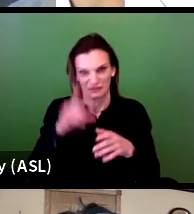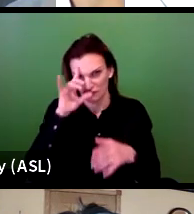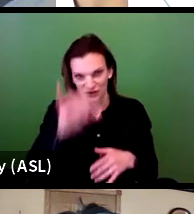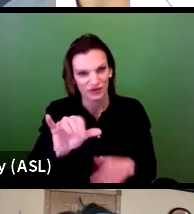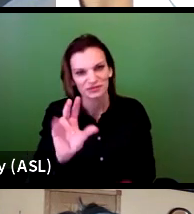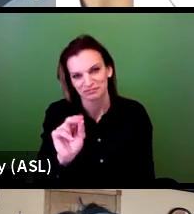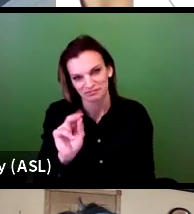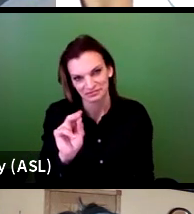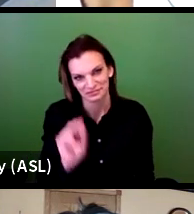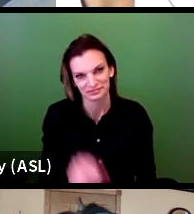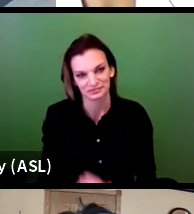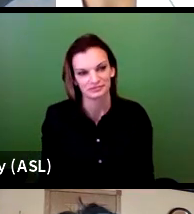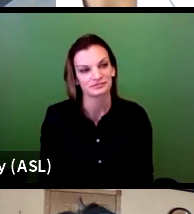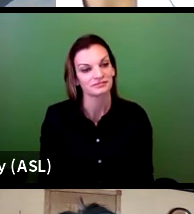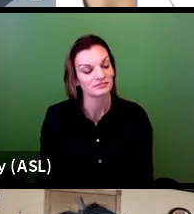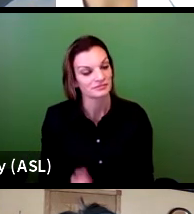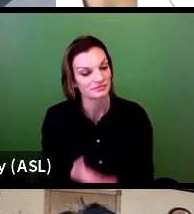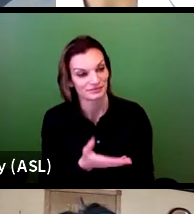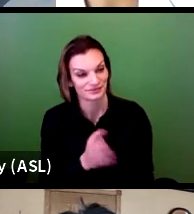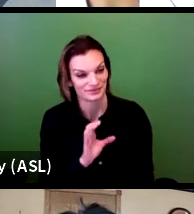Cynthia.